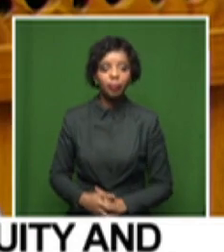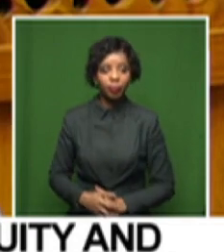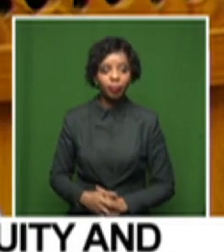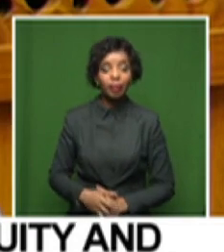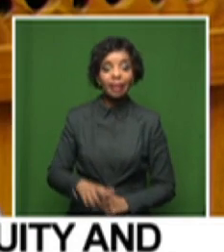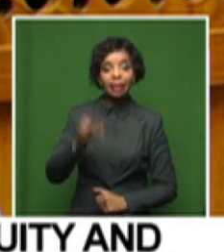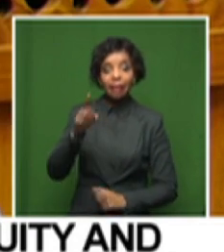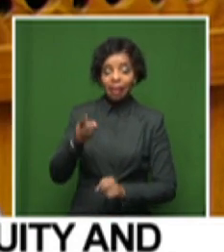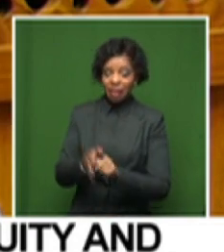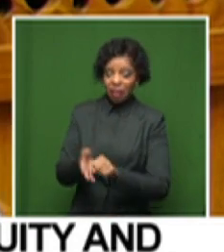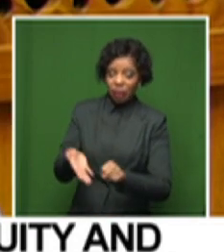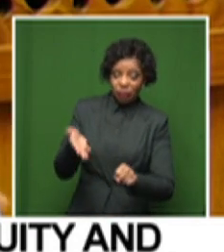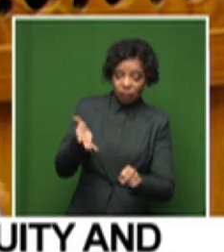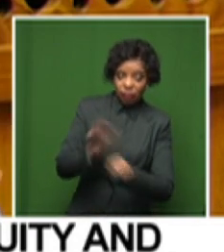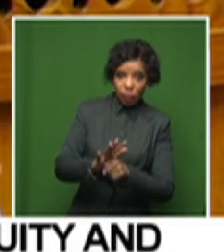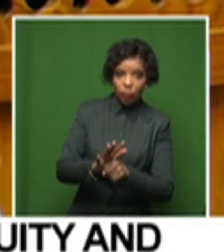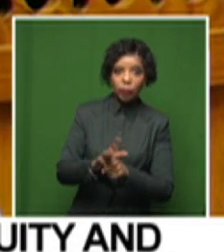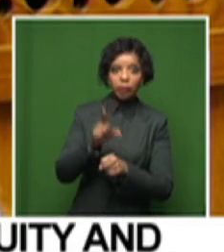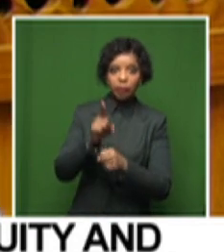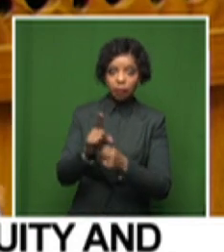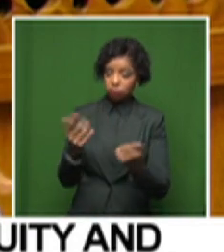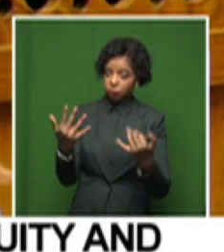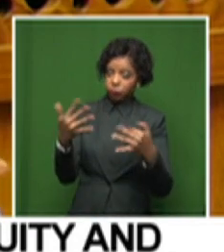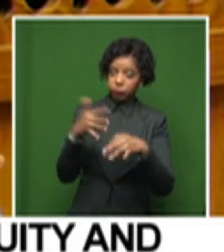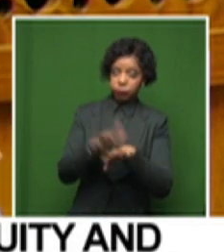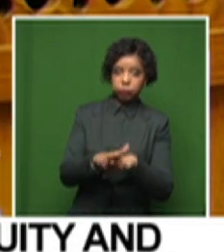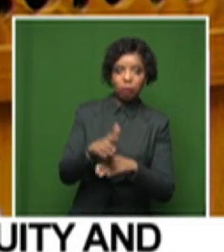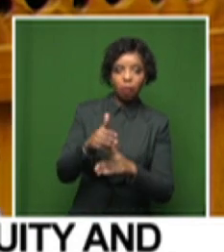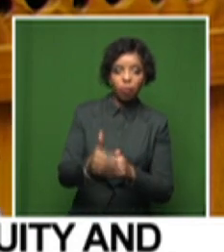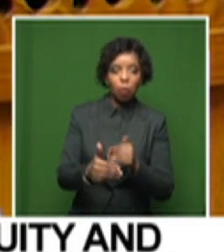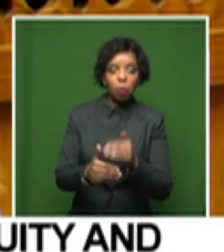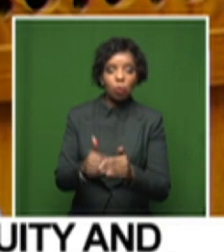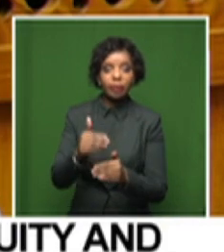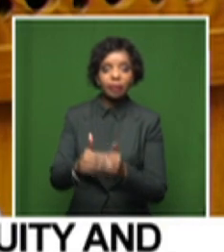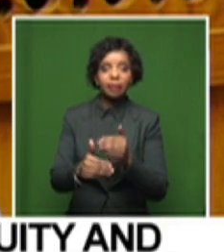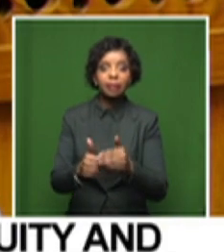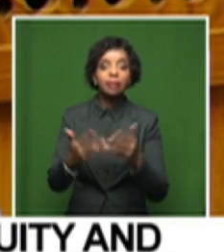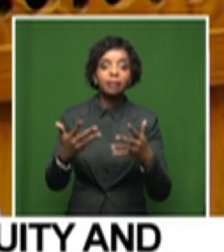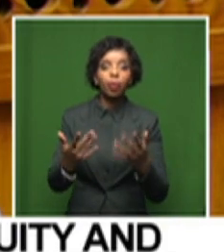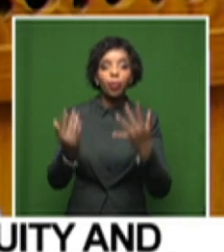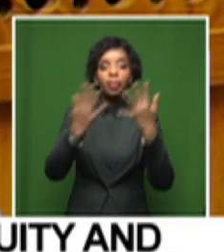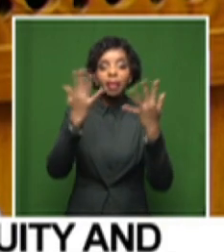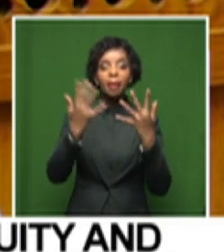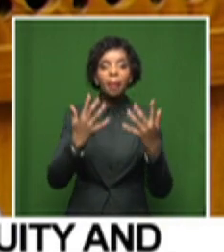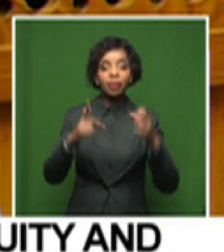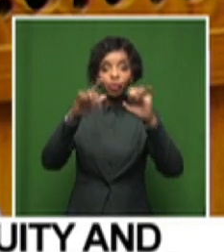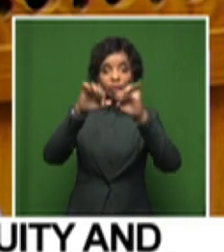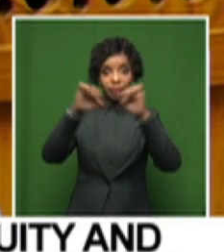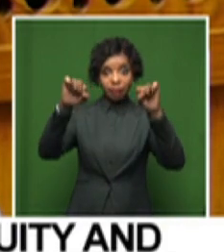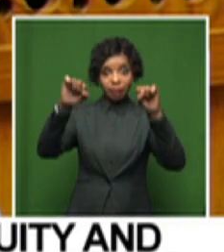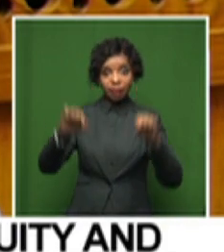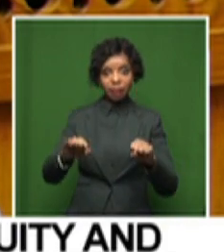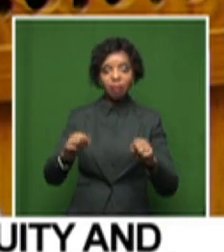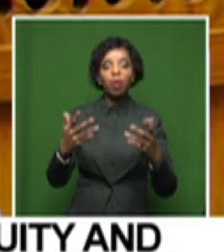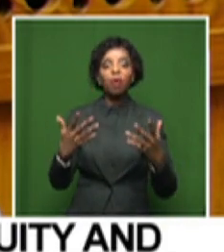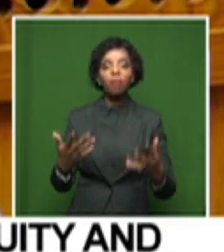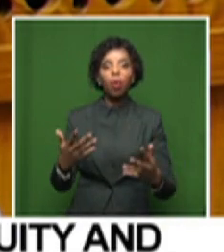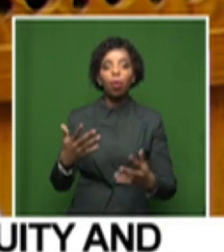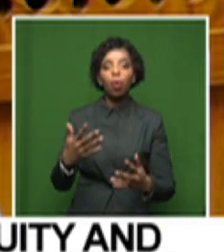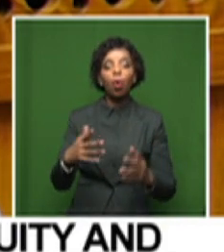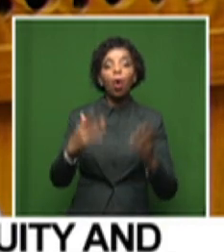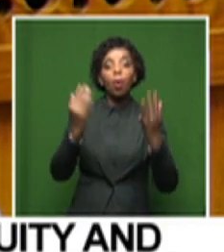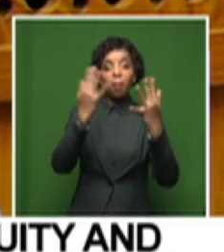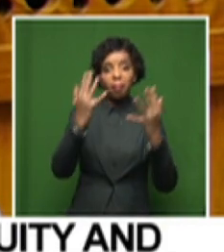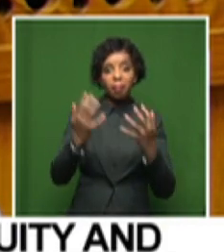process going into the budget system for the 23 budget.